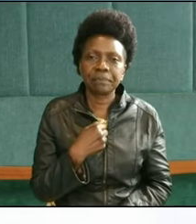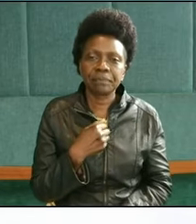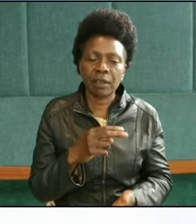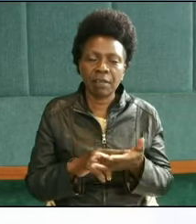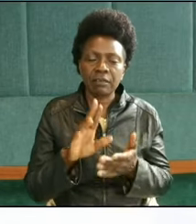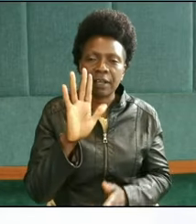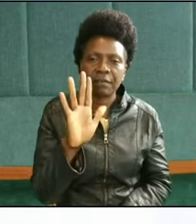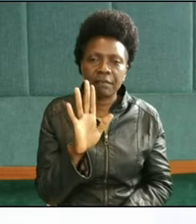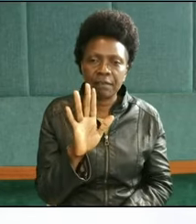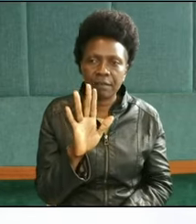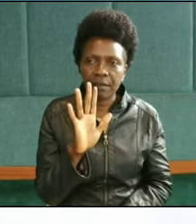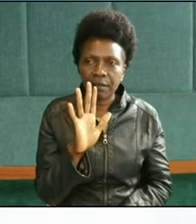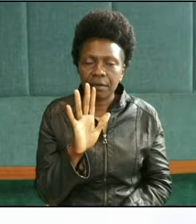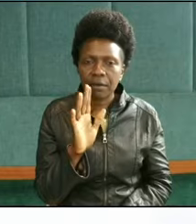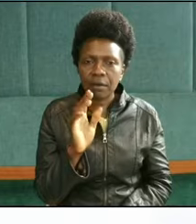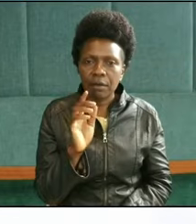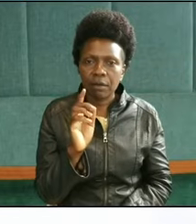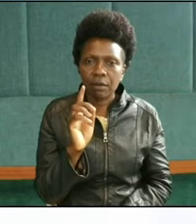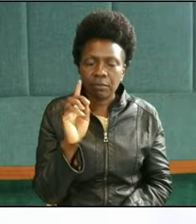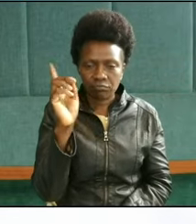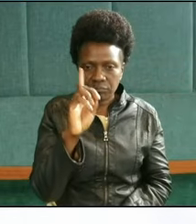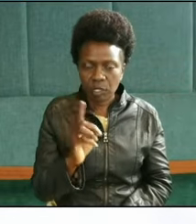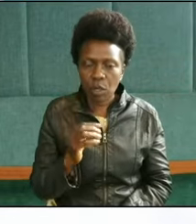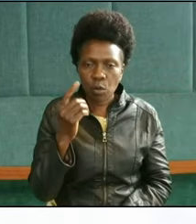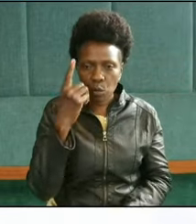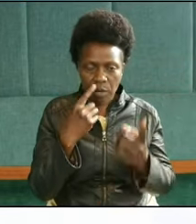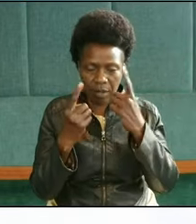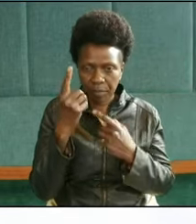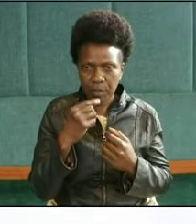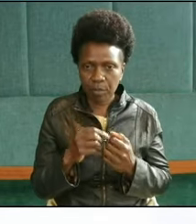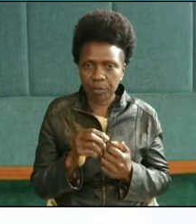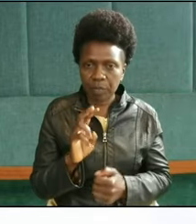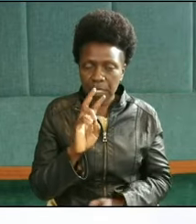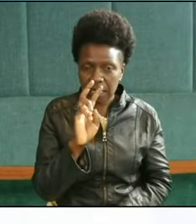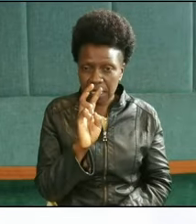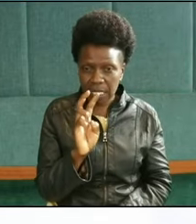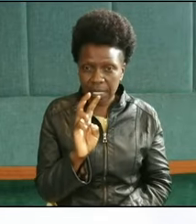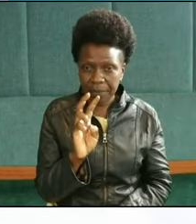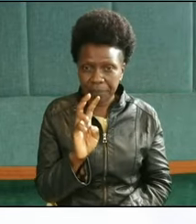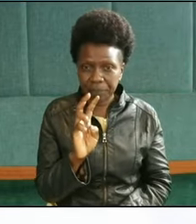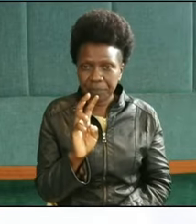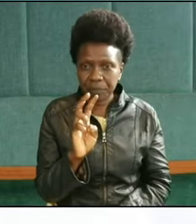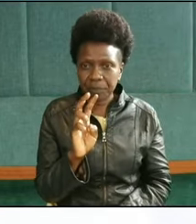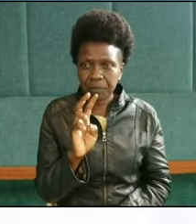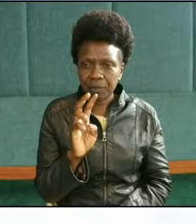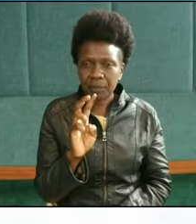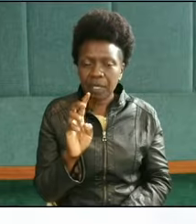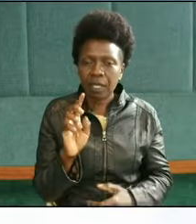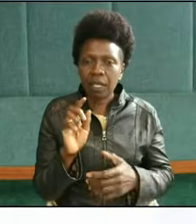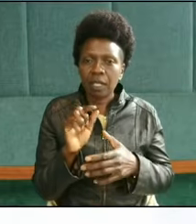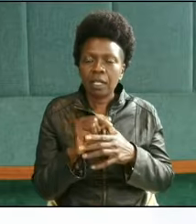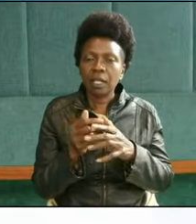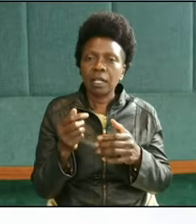verse 5, do not weep. See, the Lion